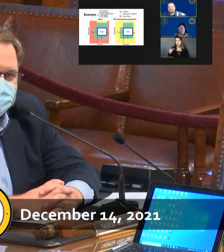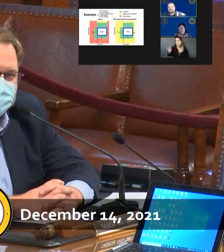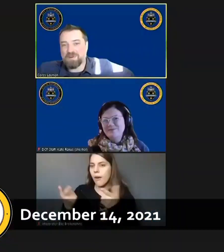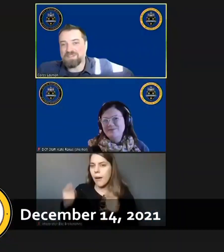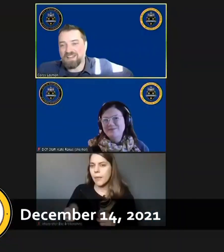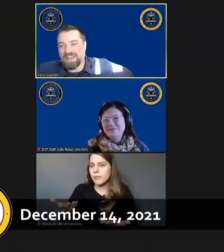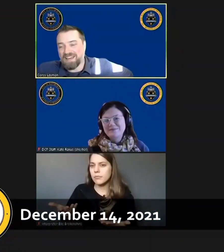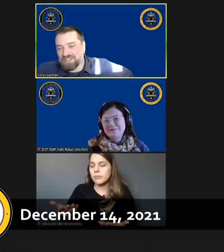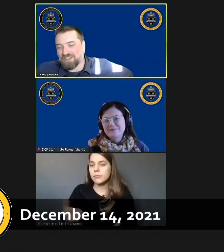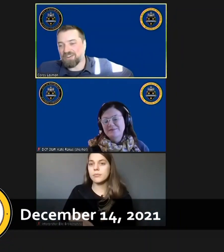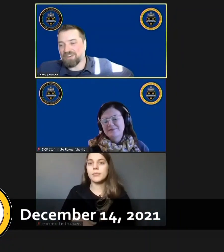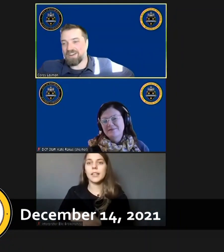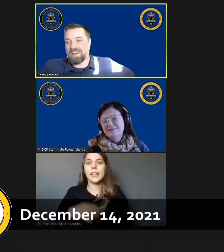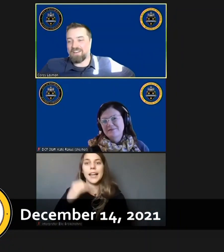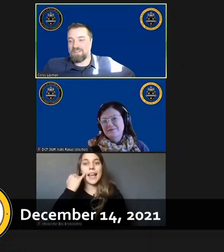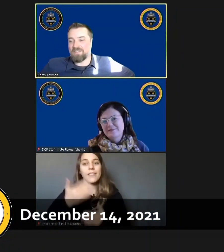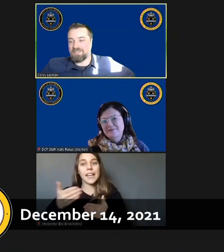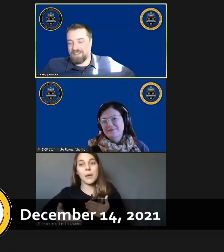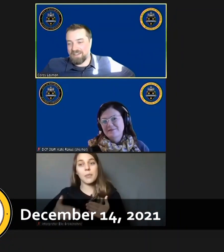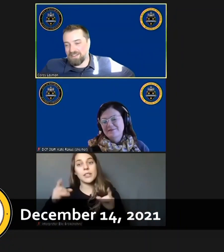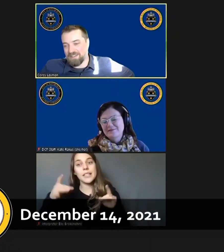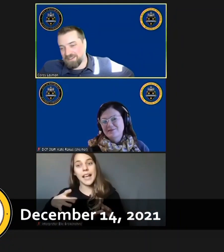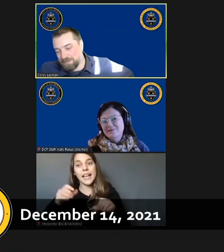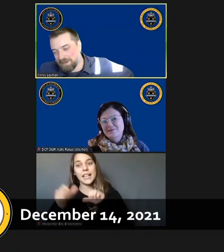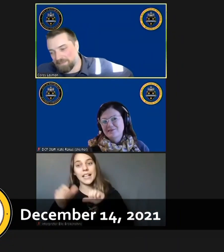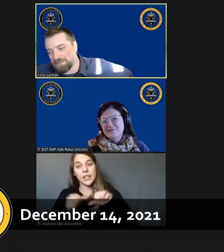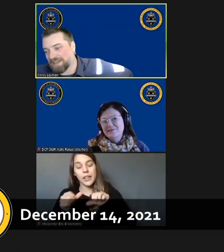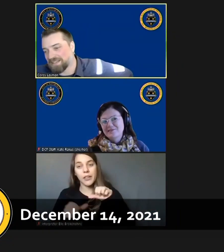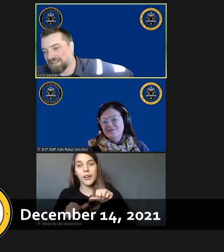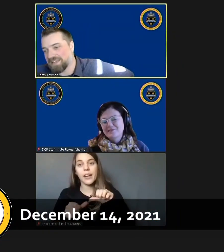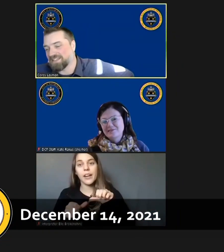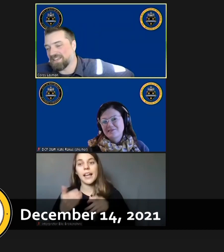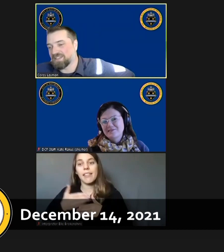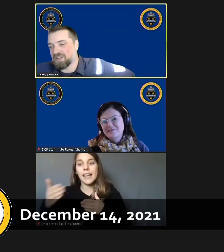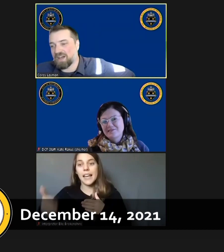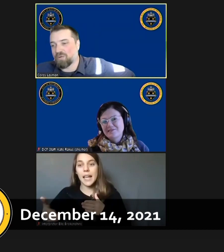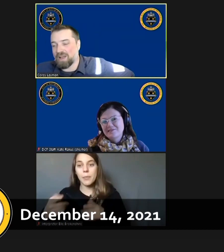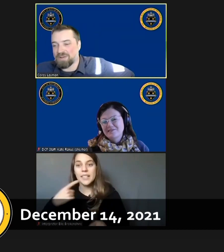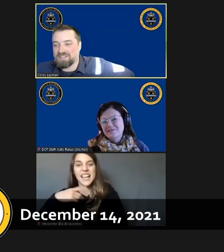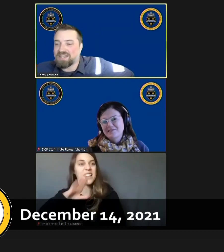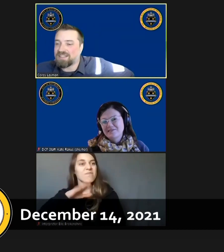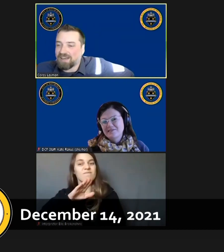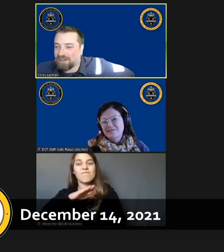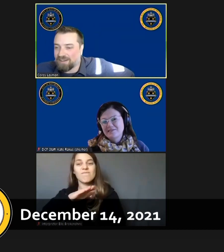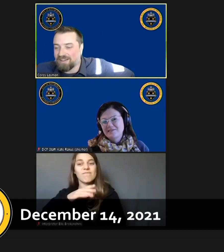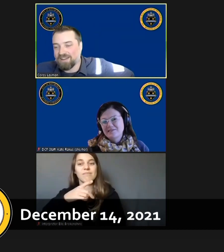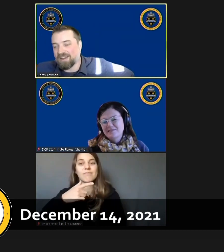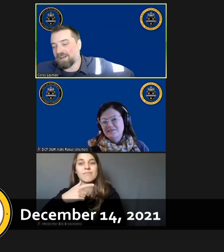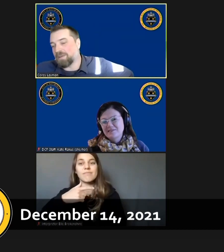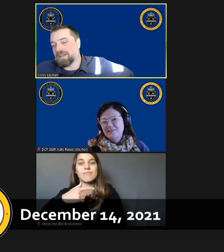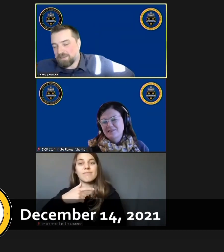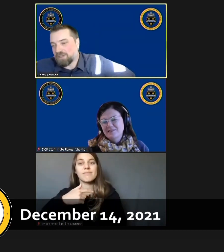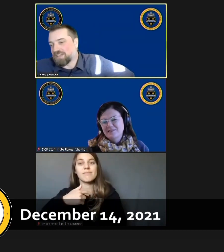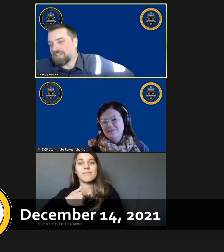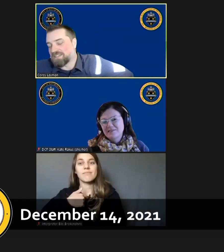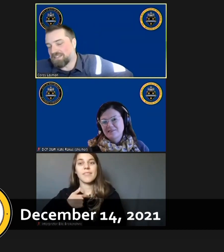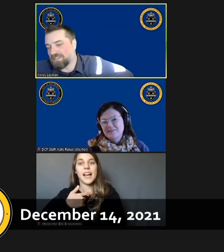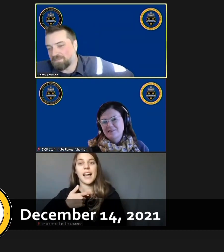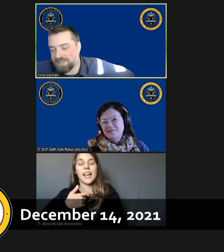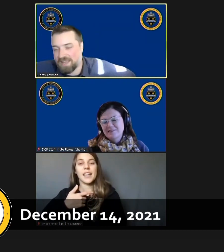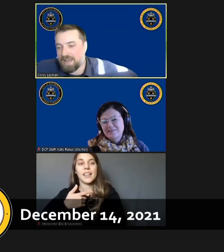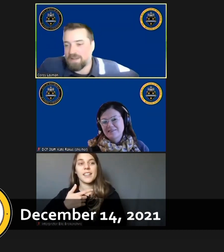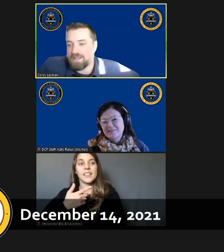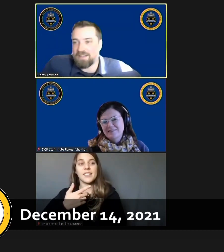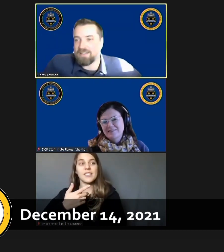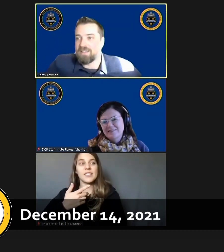If the neighbors hate each other and the neighbor comes back and says, well, I went to get a letter, I baked them cookies,